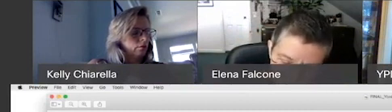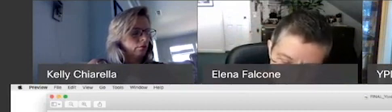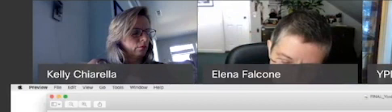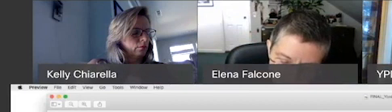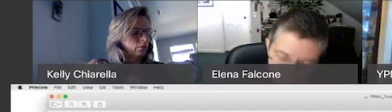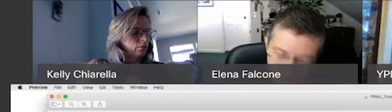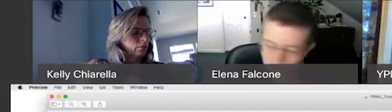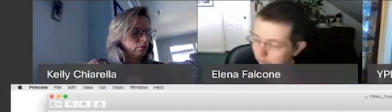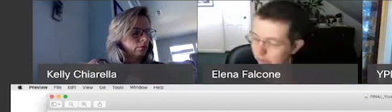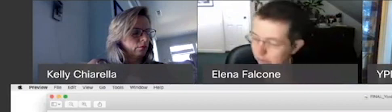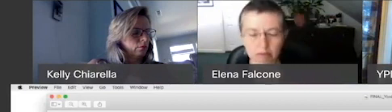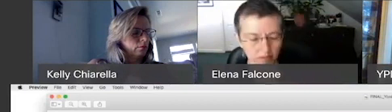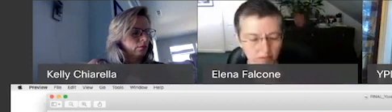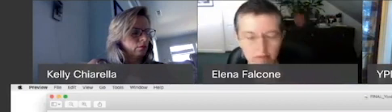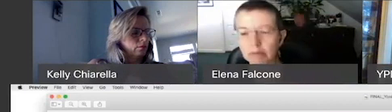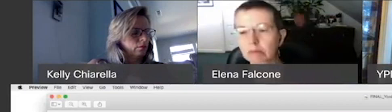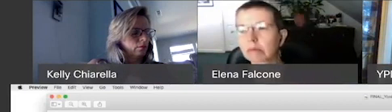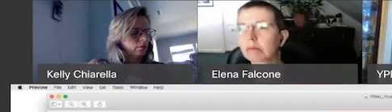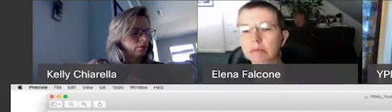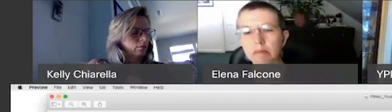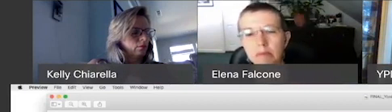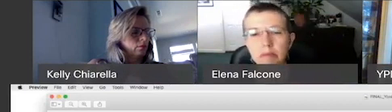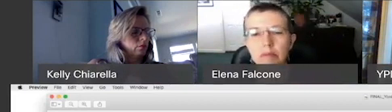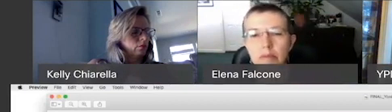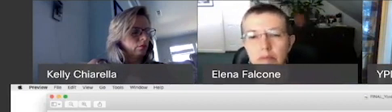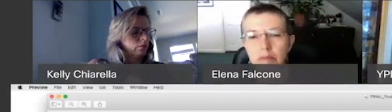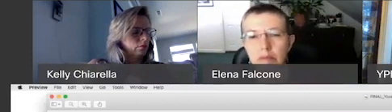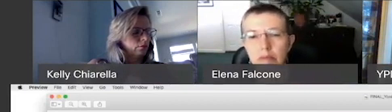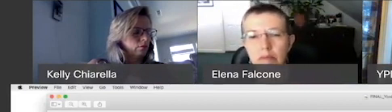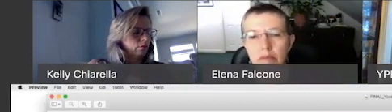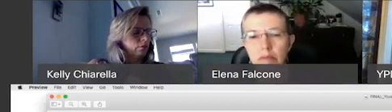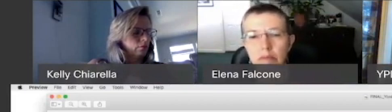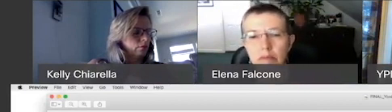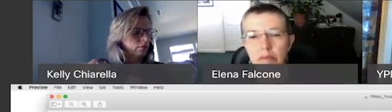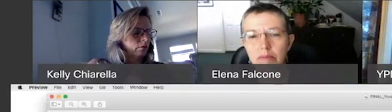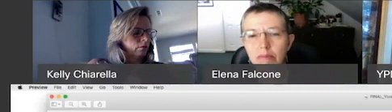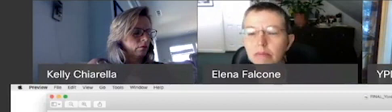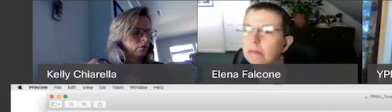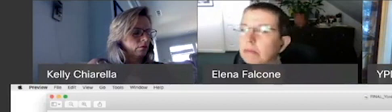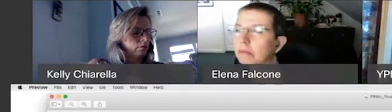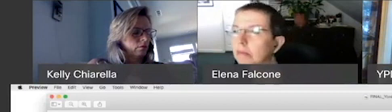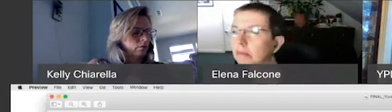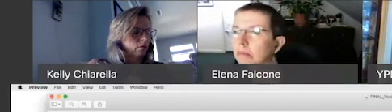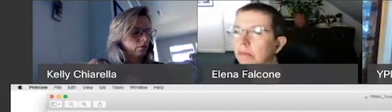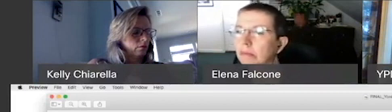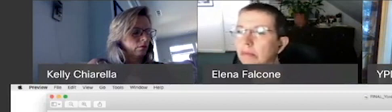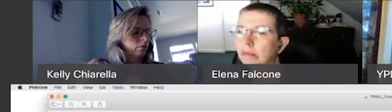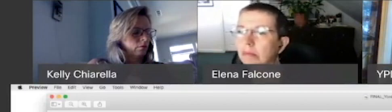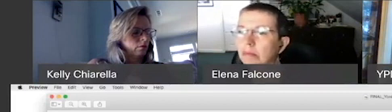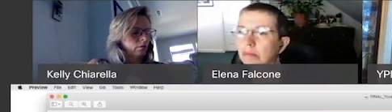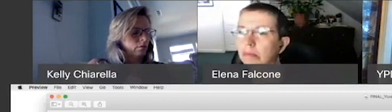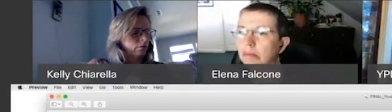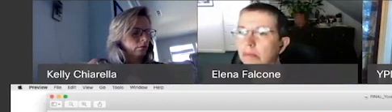of information. So if you get a text message like that, beware, don't fall for it. People are telling us that they're getting calls from people claiming that they're working